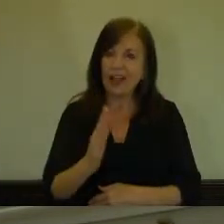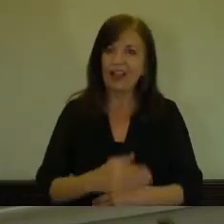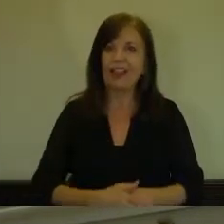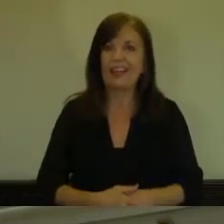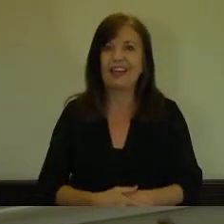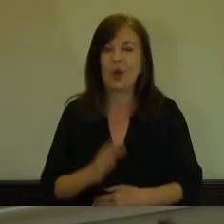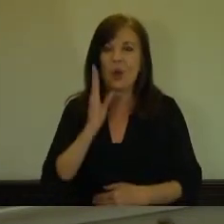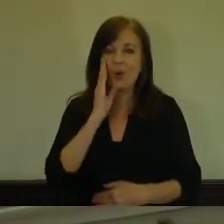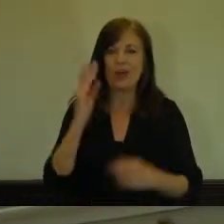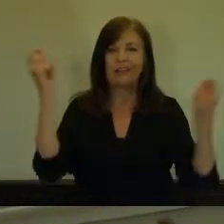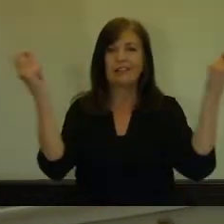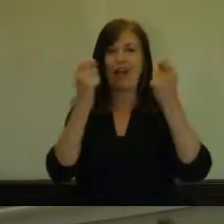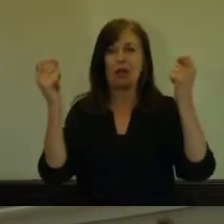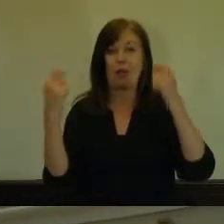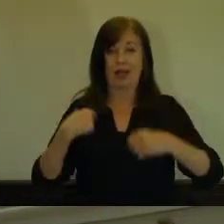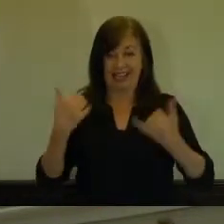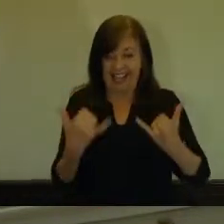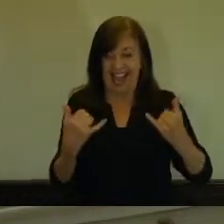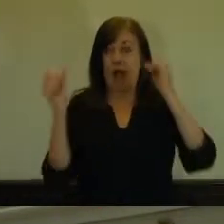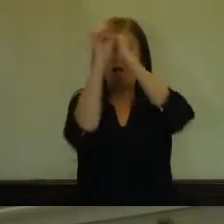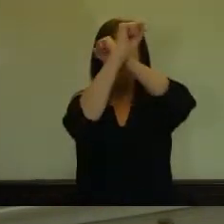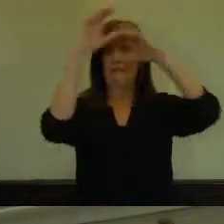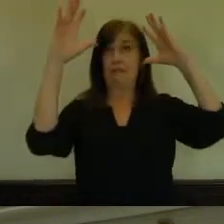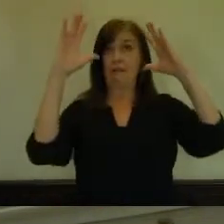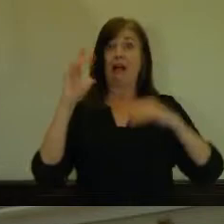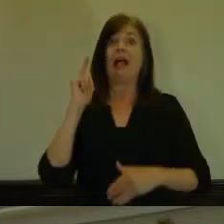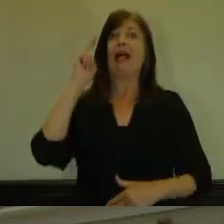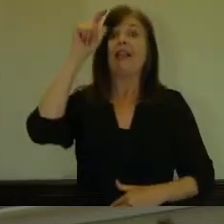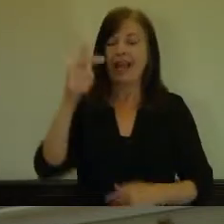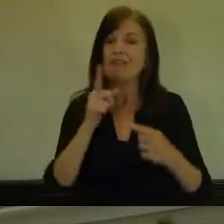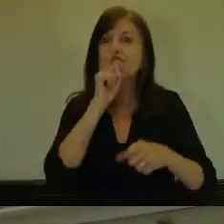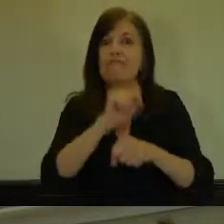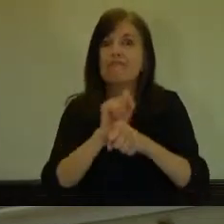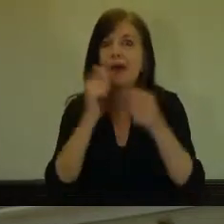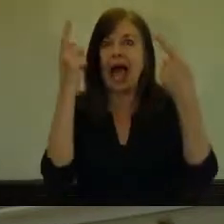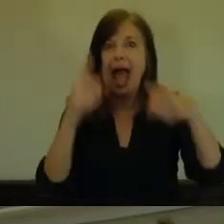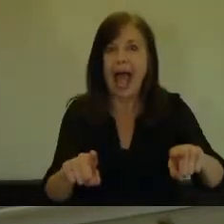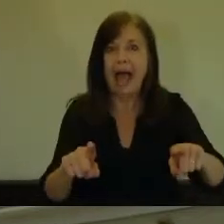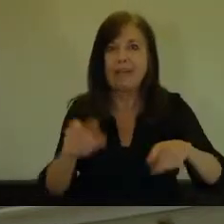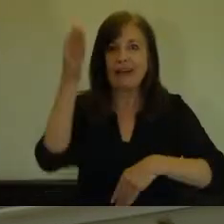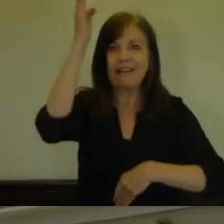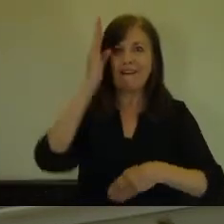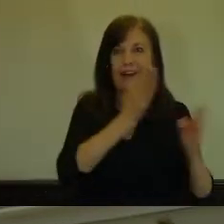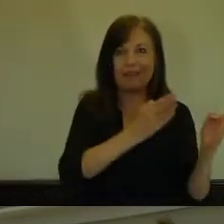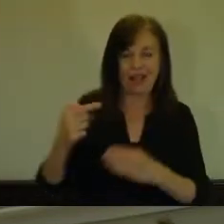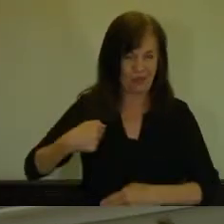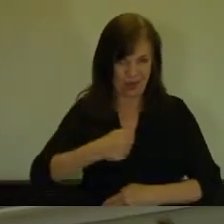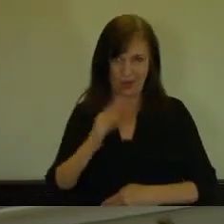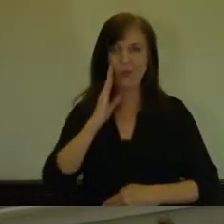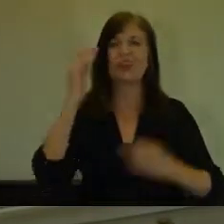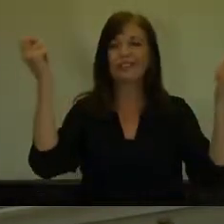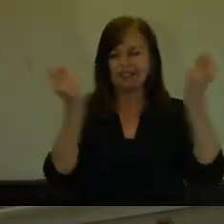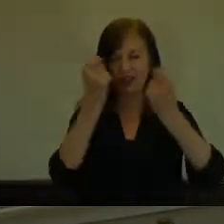this amazing vision that God is moving forward for our world.